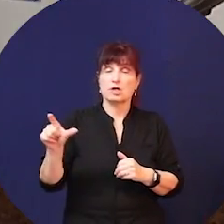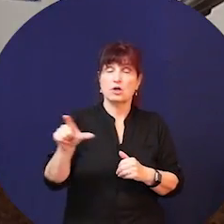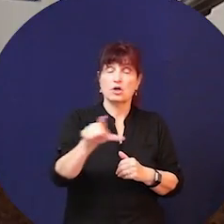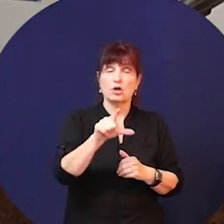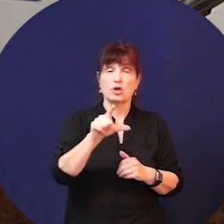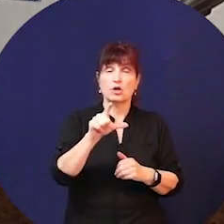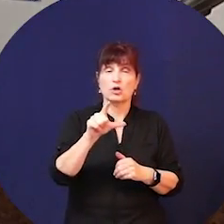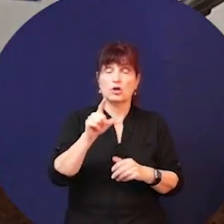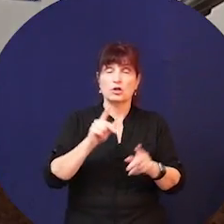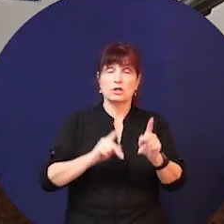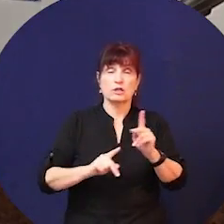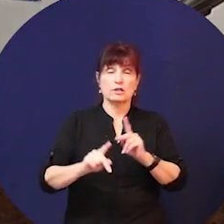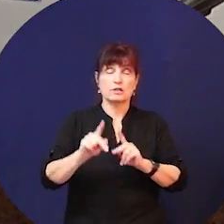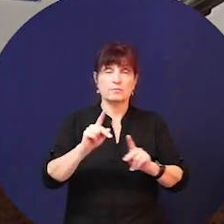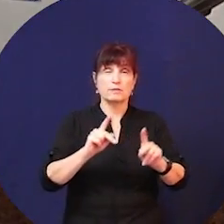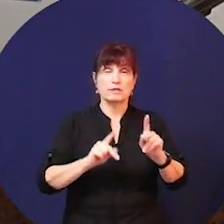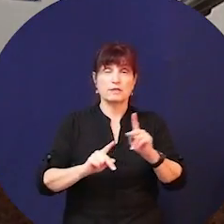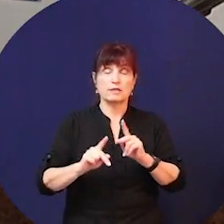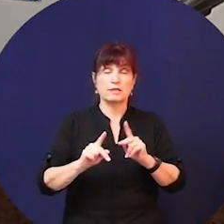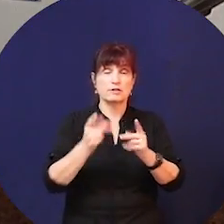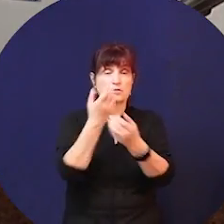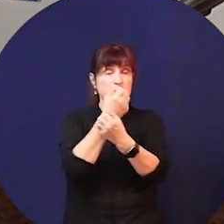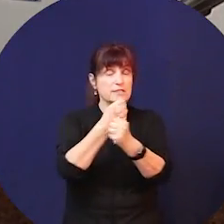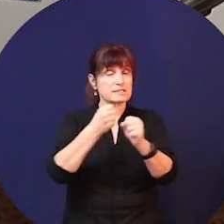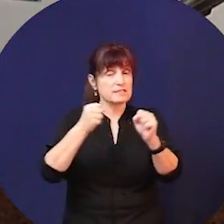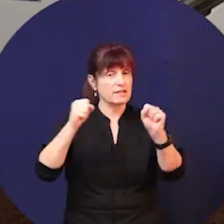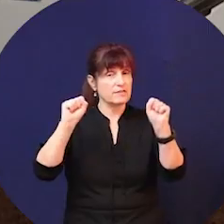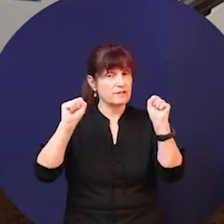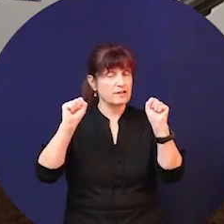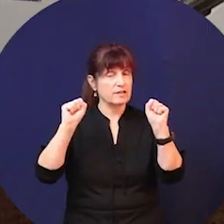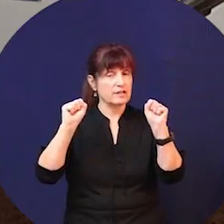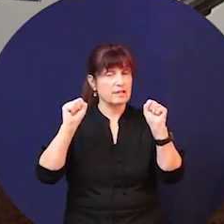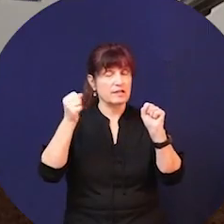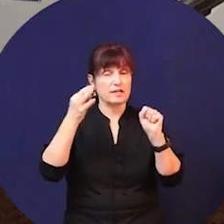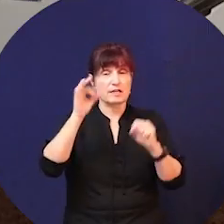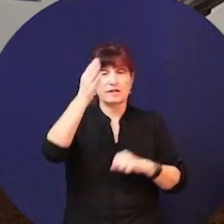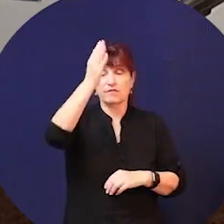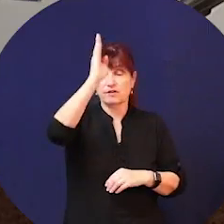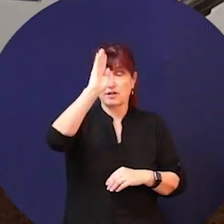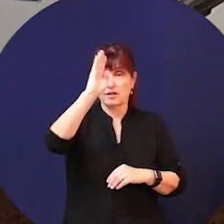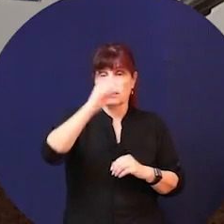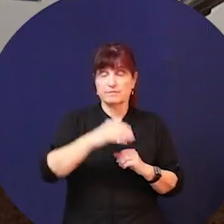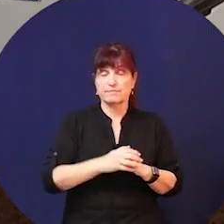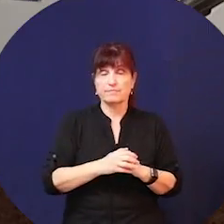shall see the salvation of God.